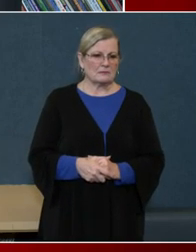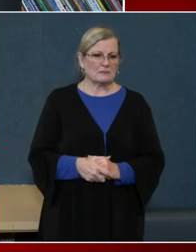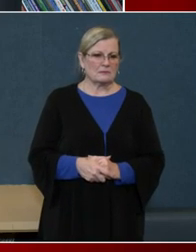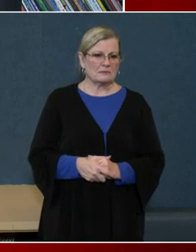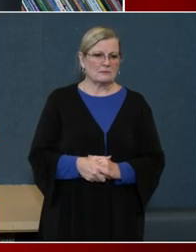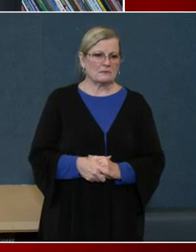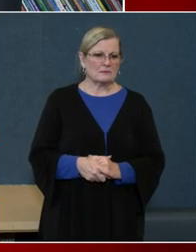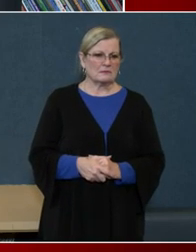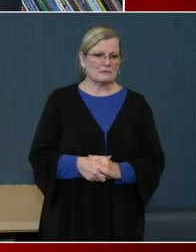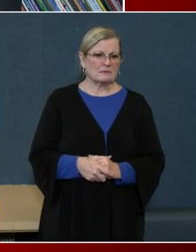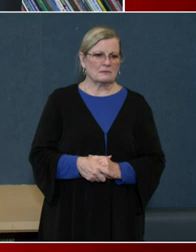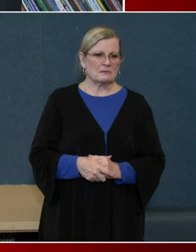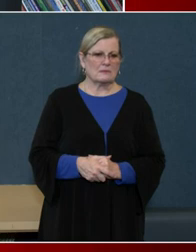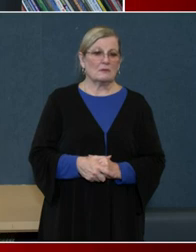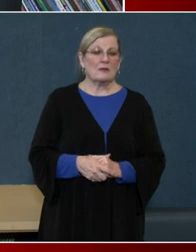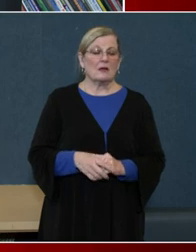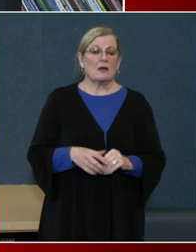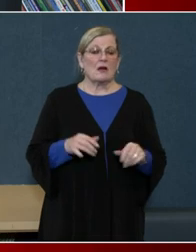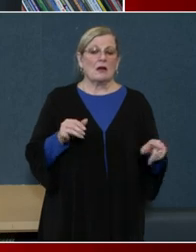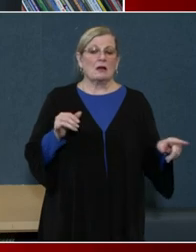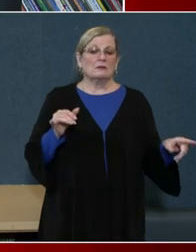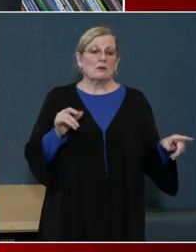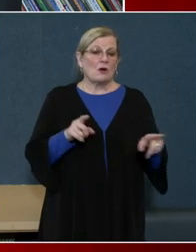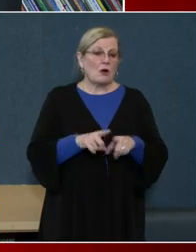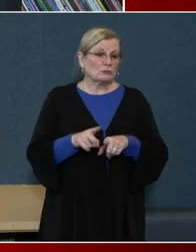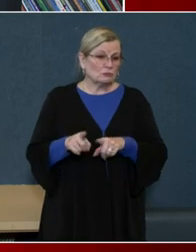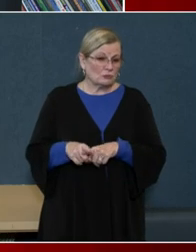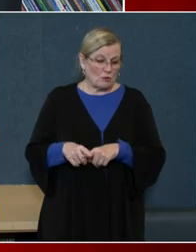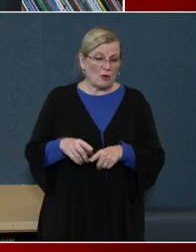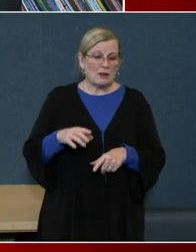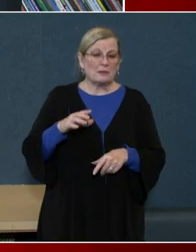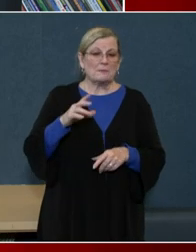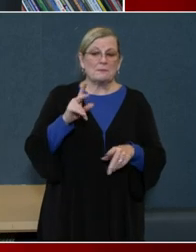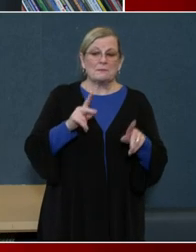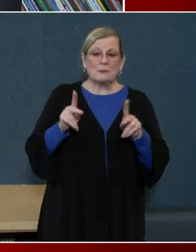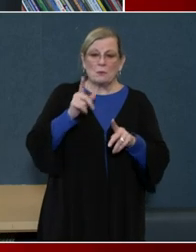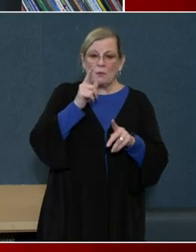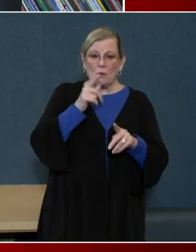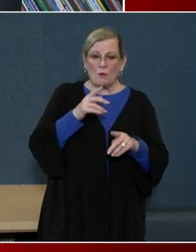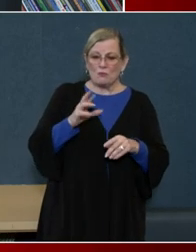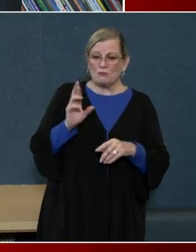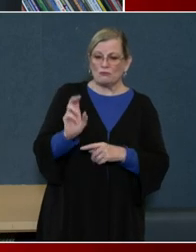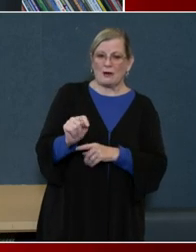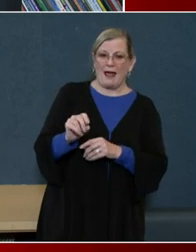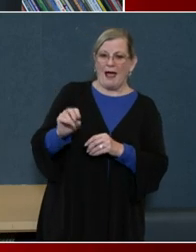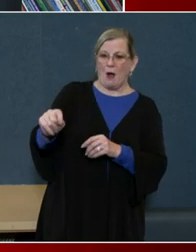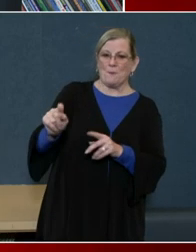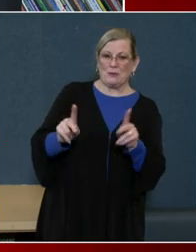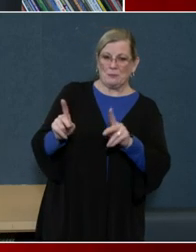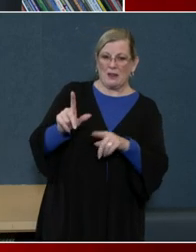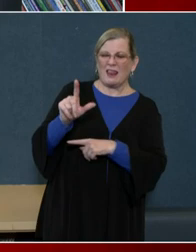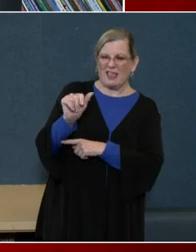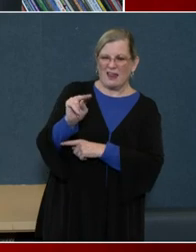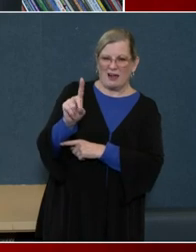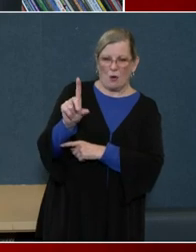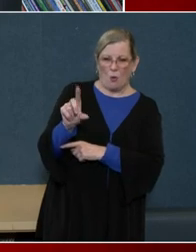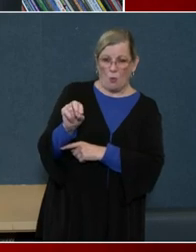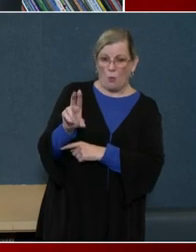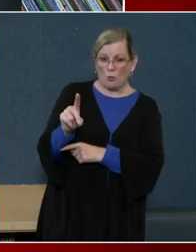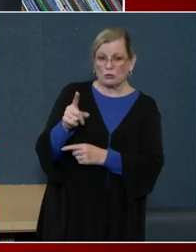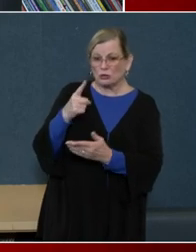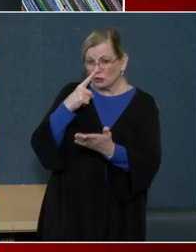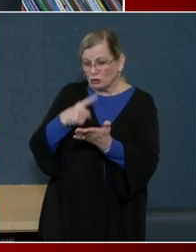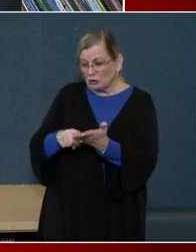that landlords have to look at more than just simply and solely the credit score when they are evaluating